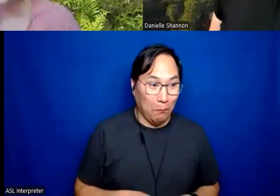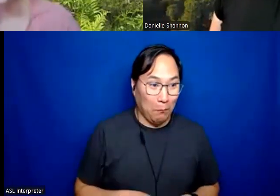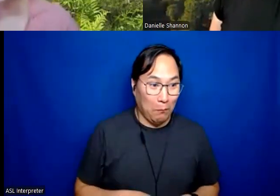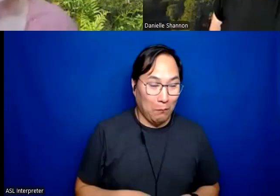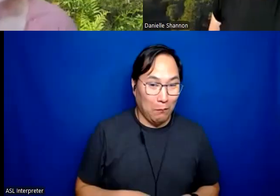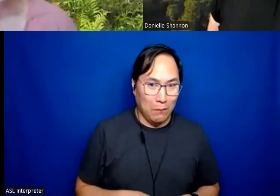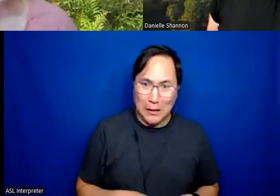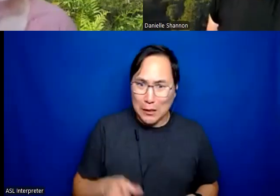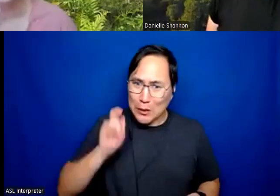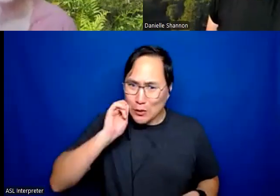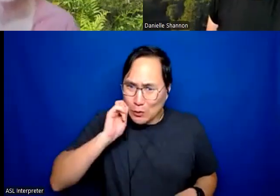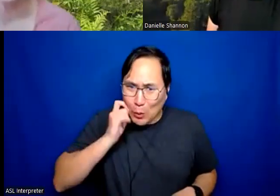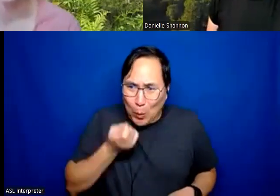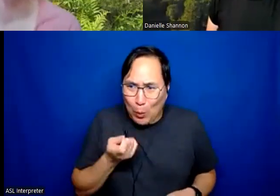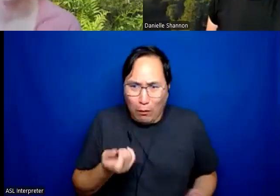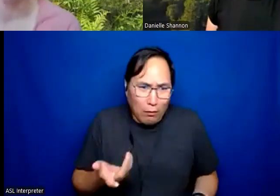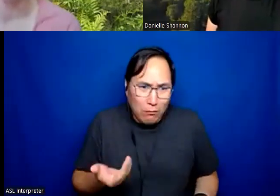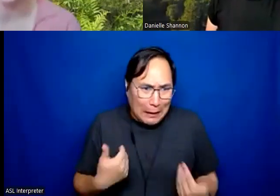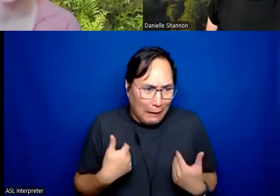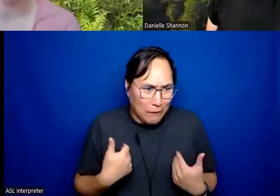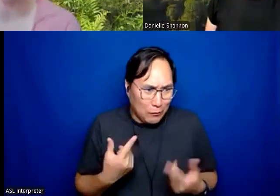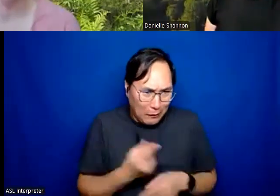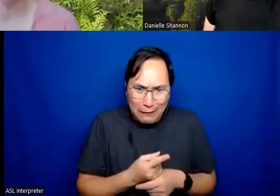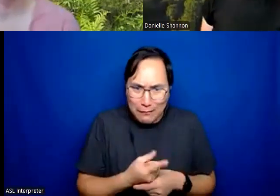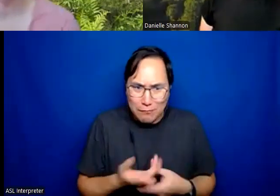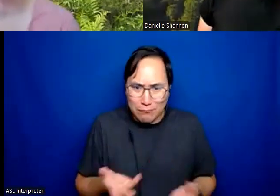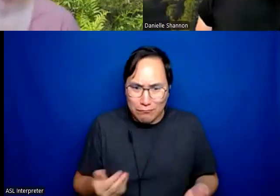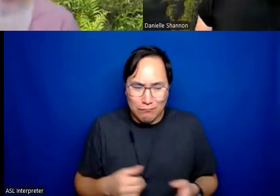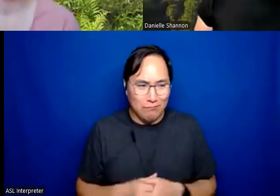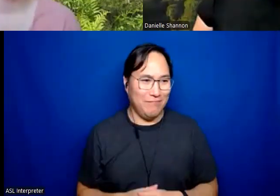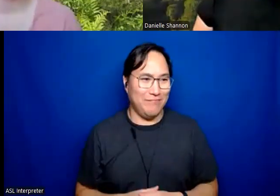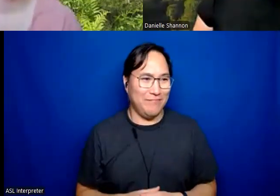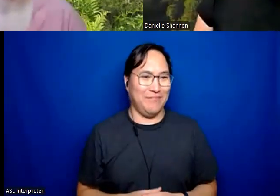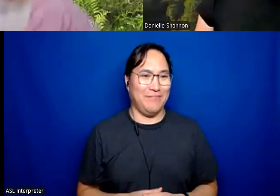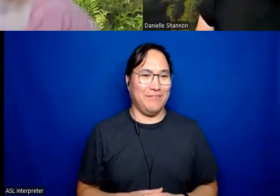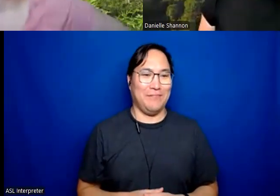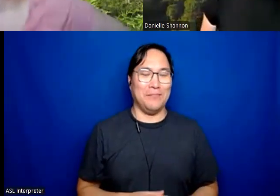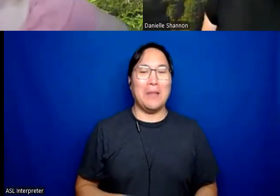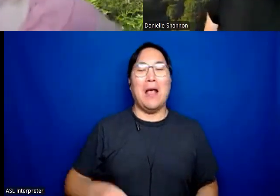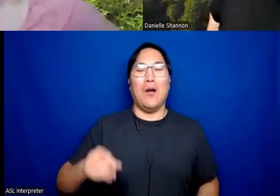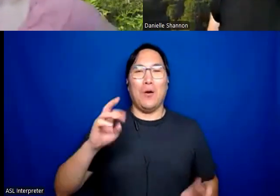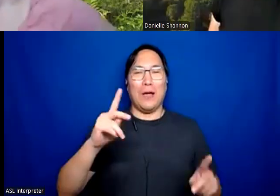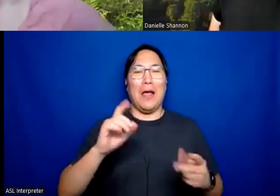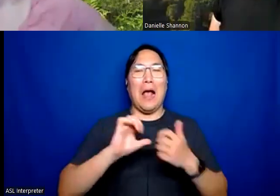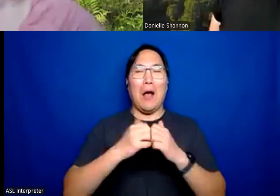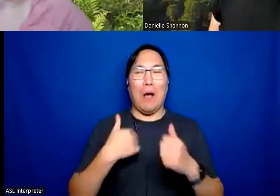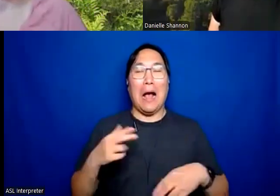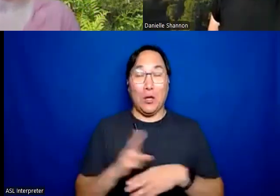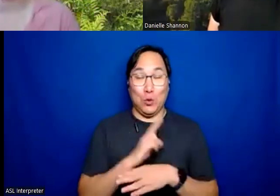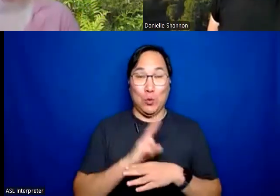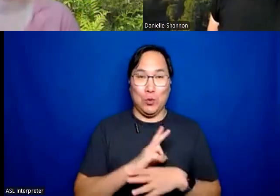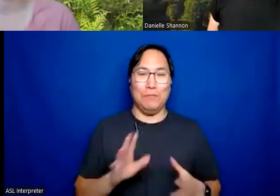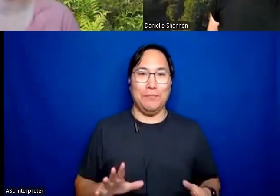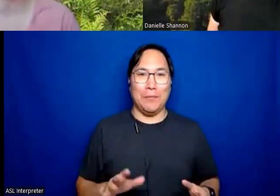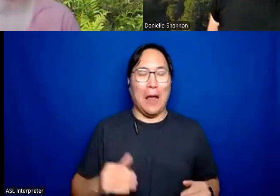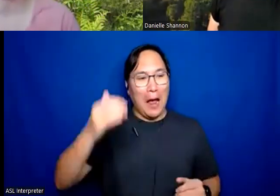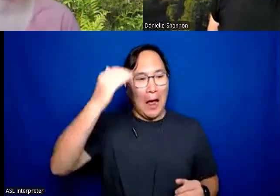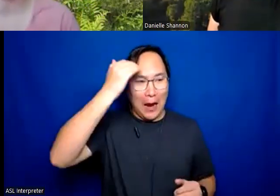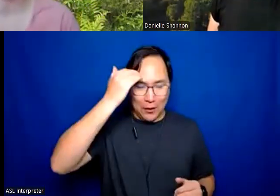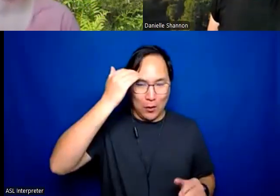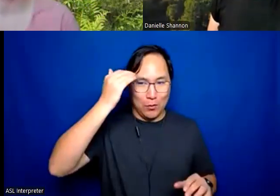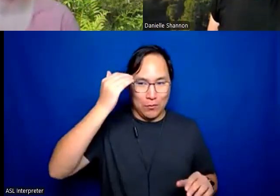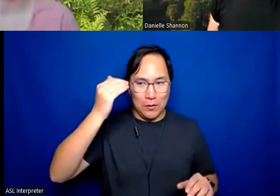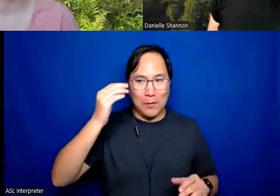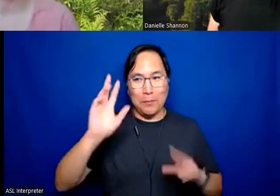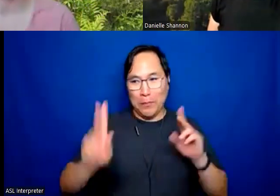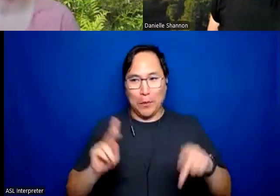They're cool, right? Yeah. I think so. The way that I've used story maps is probably, I know that there's a lot of people